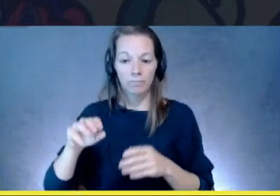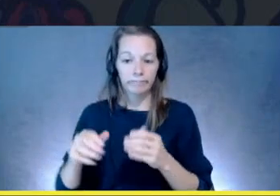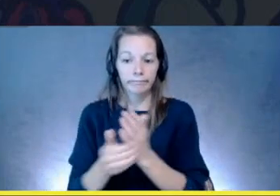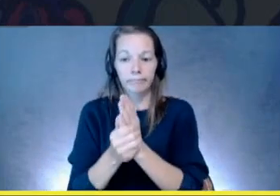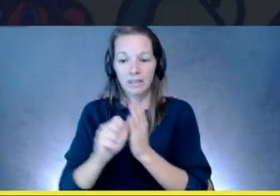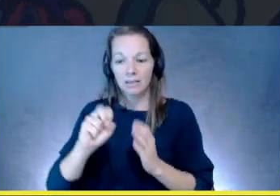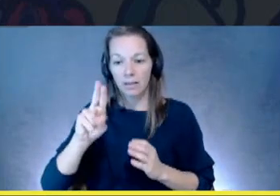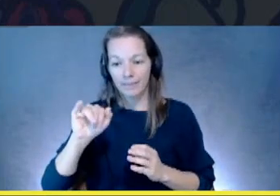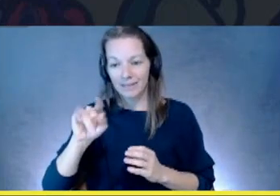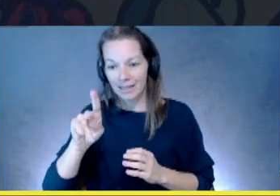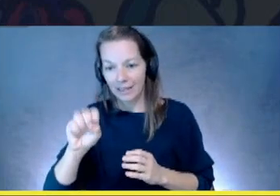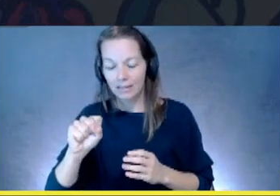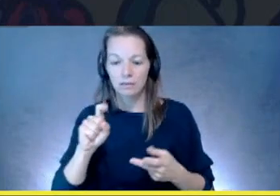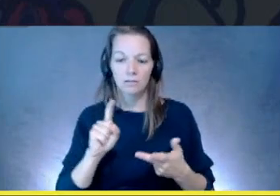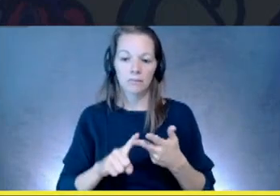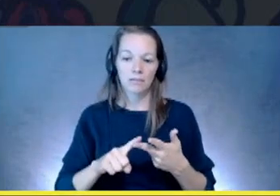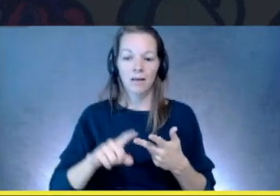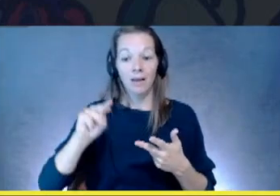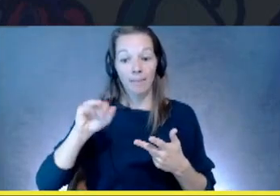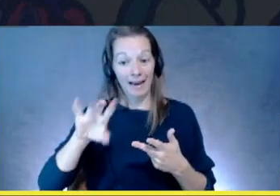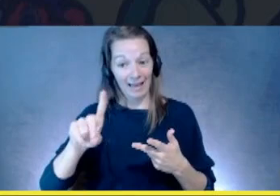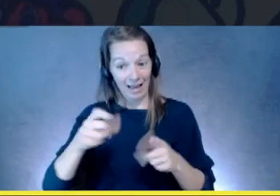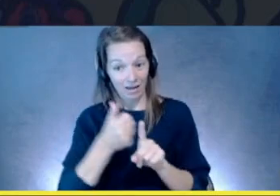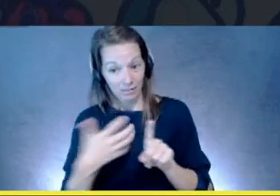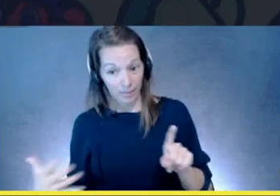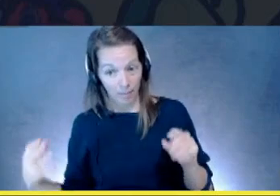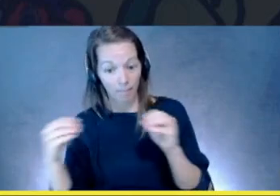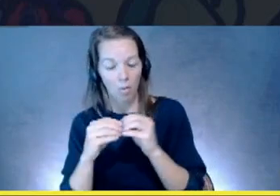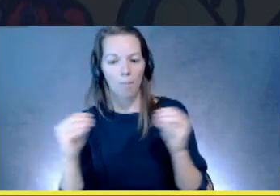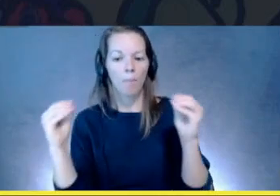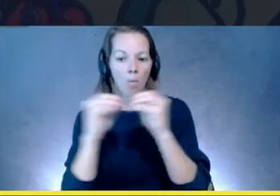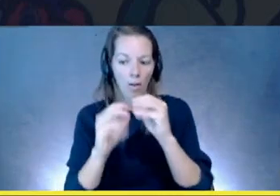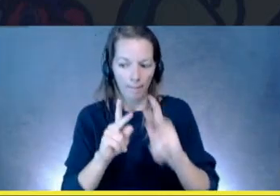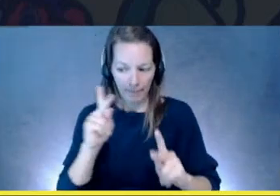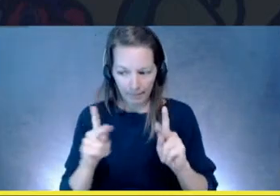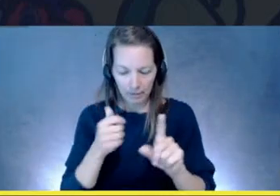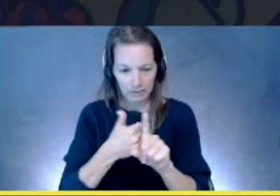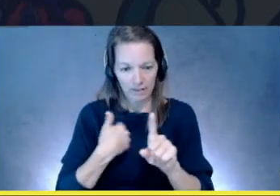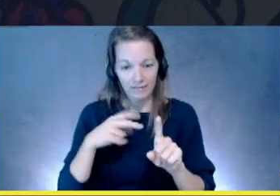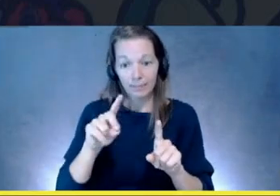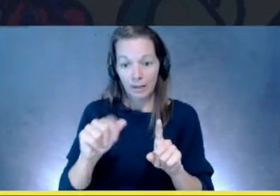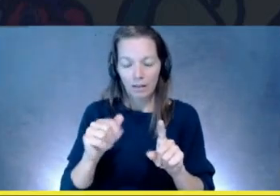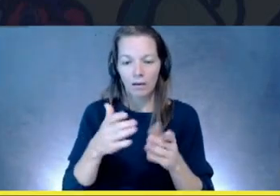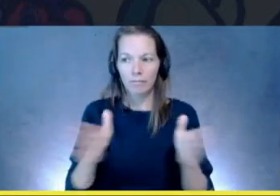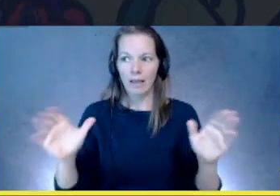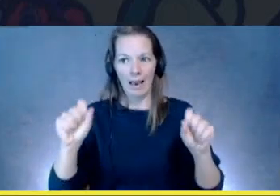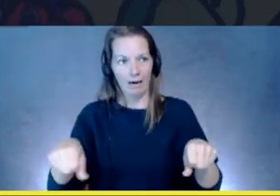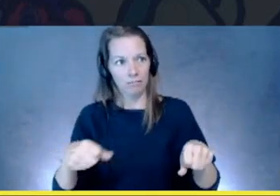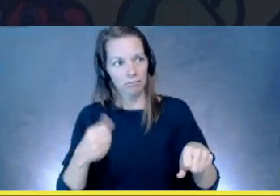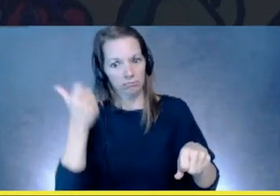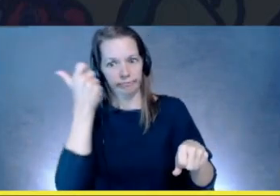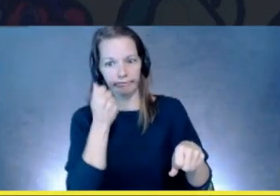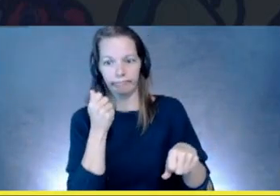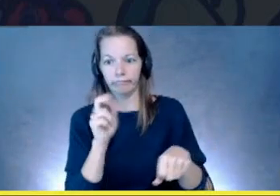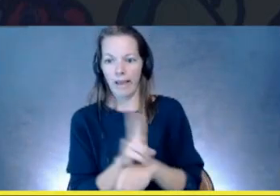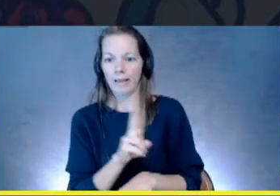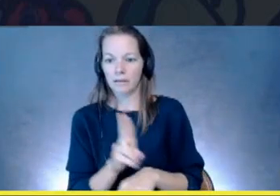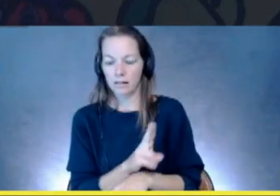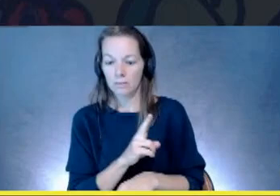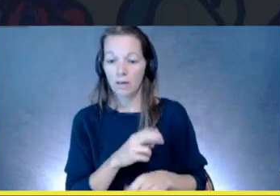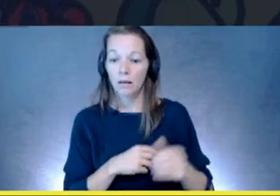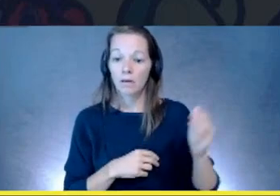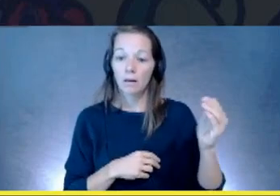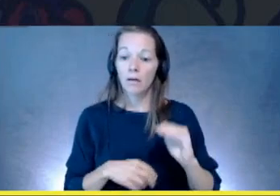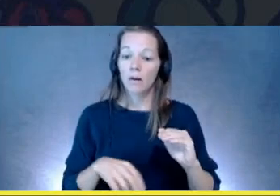expanded Medicaid so that more people in general, including people with disabilities, would have access. It also created